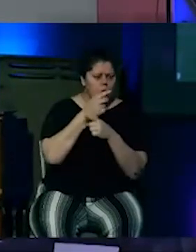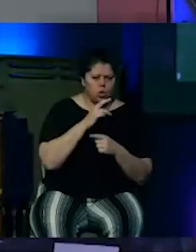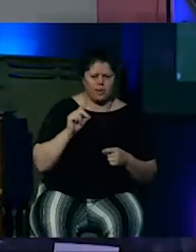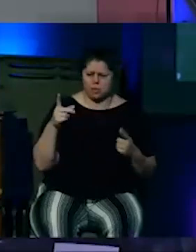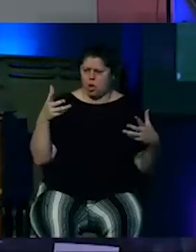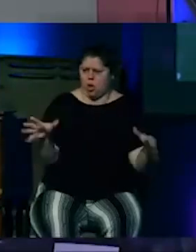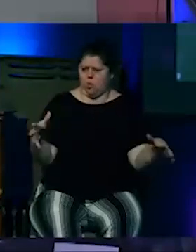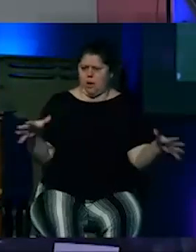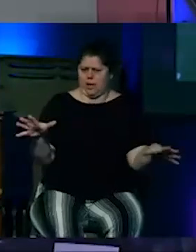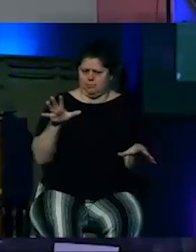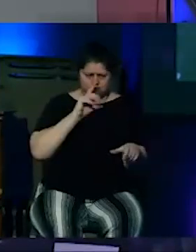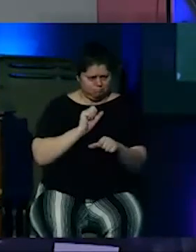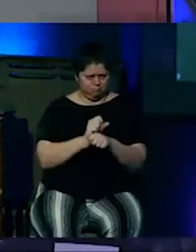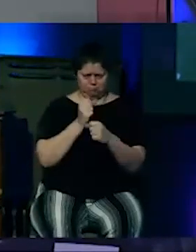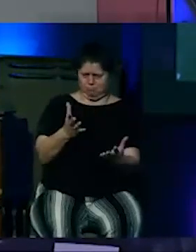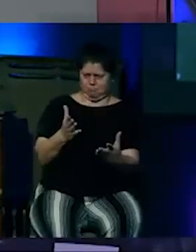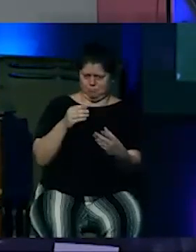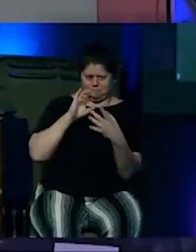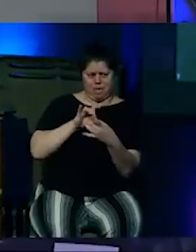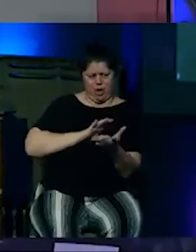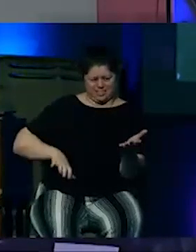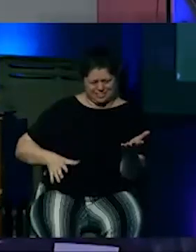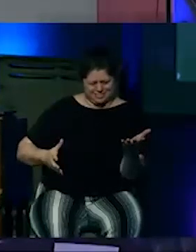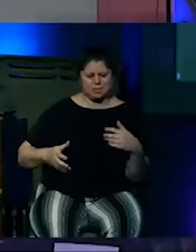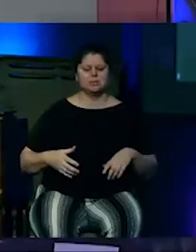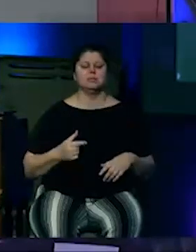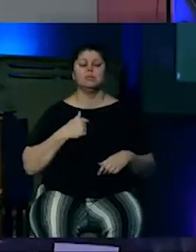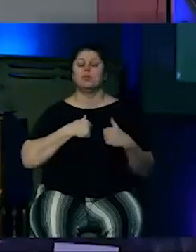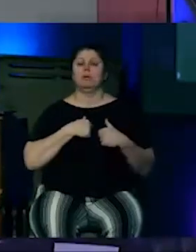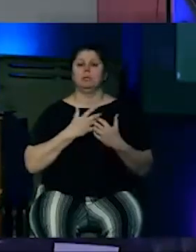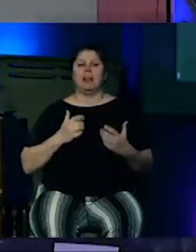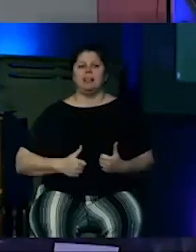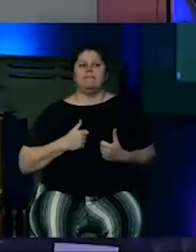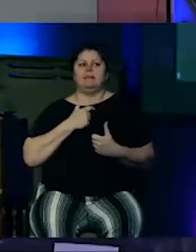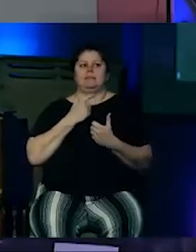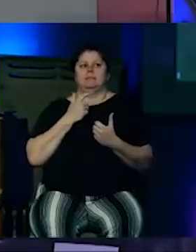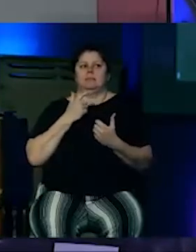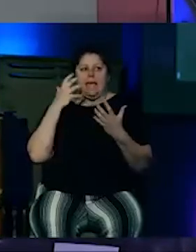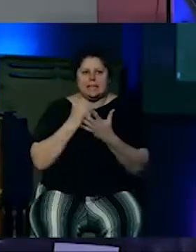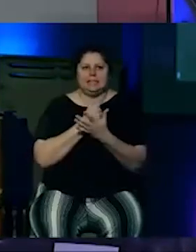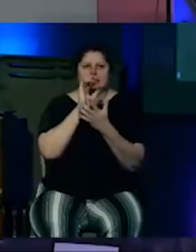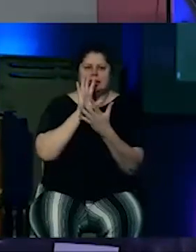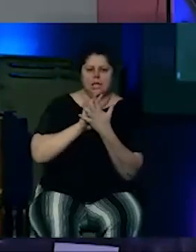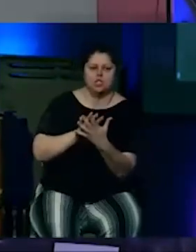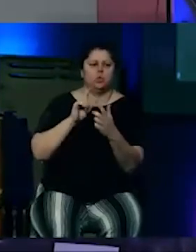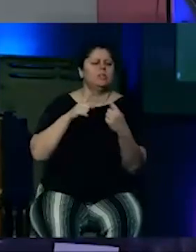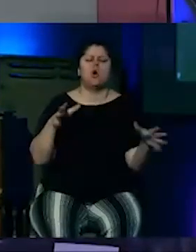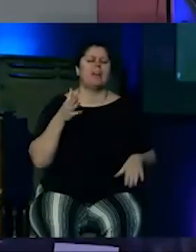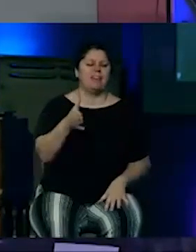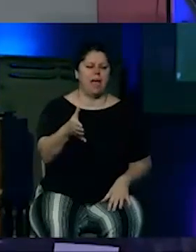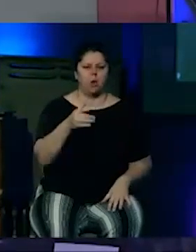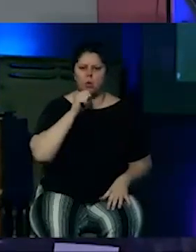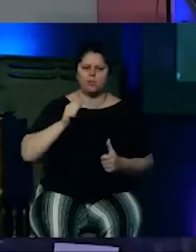reality in Christ. So to me, so much of it is living into the reality of what already is there, as opposed to we need to